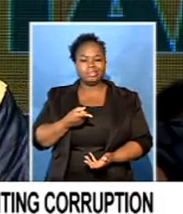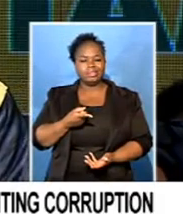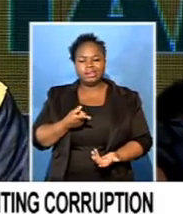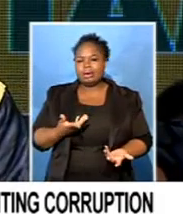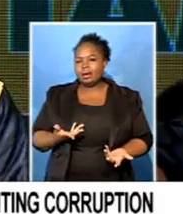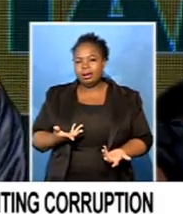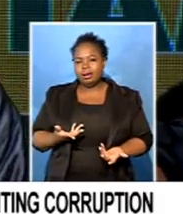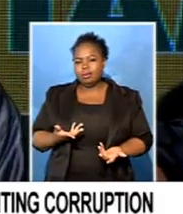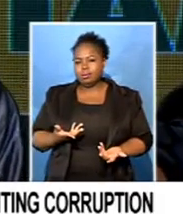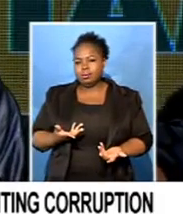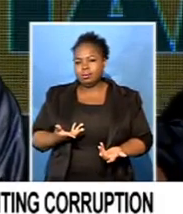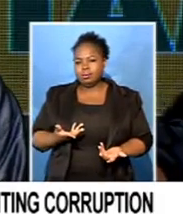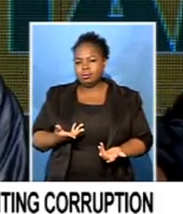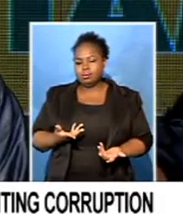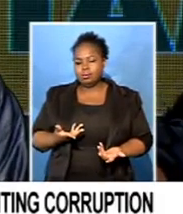to